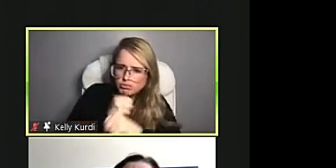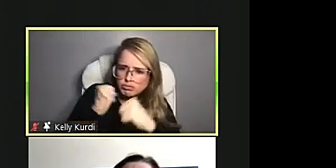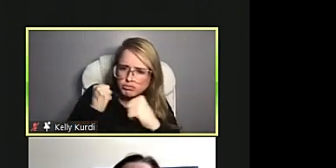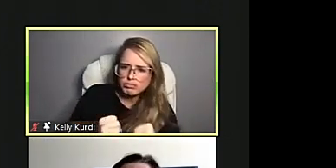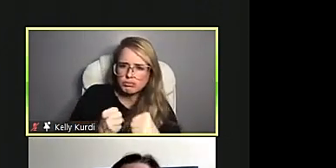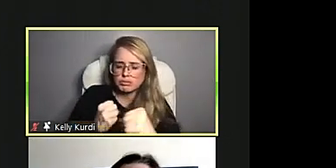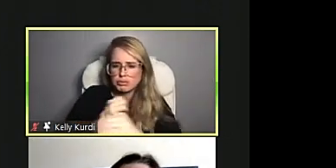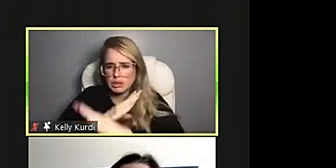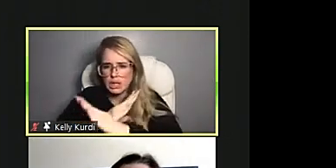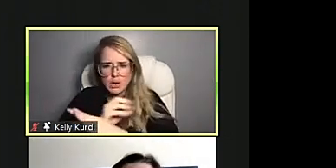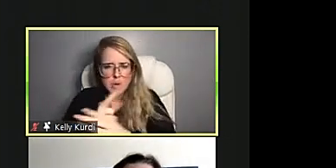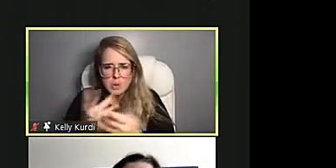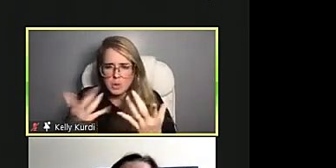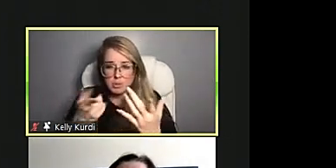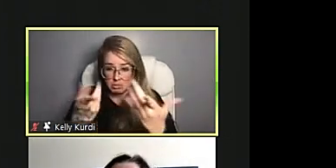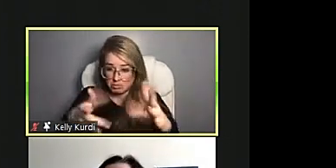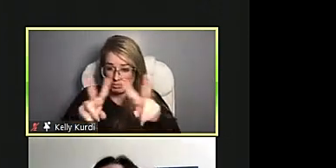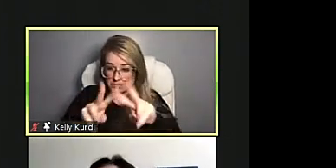virus after you've gotten it?